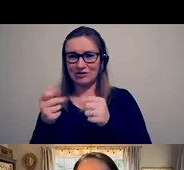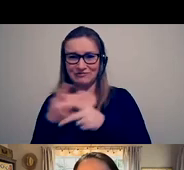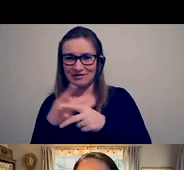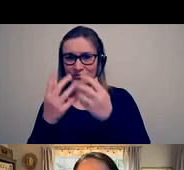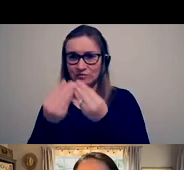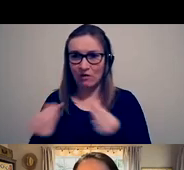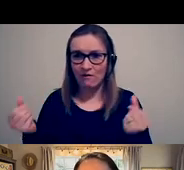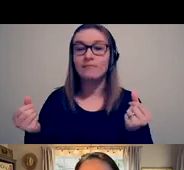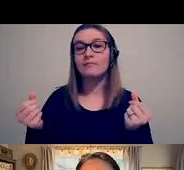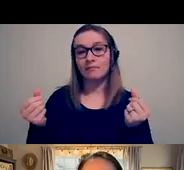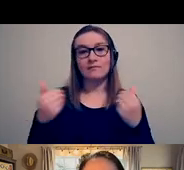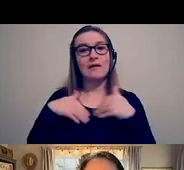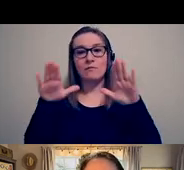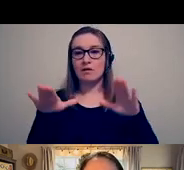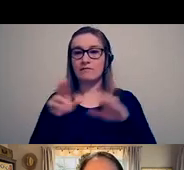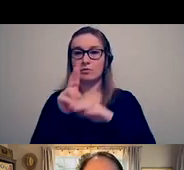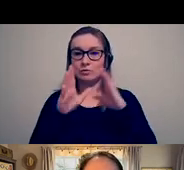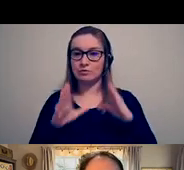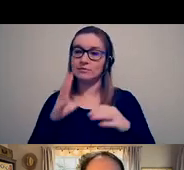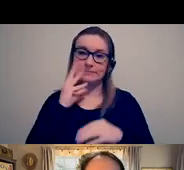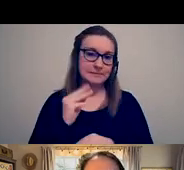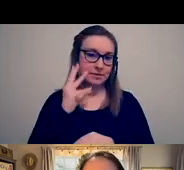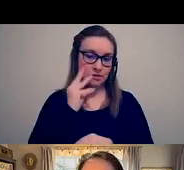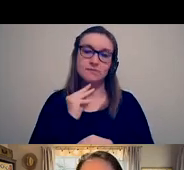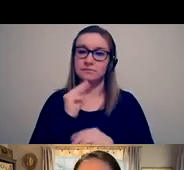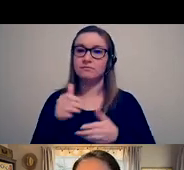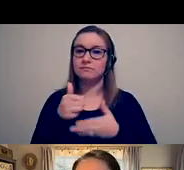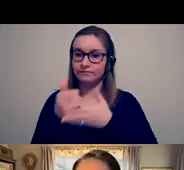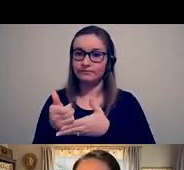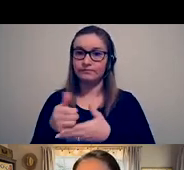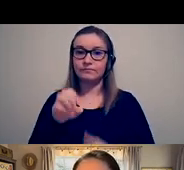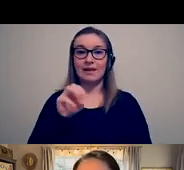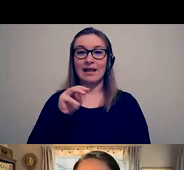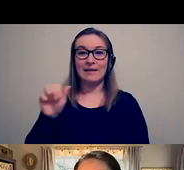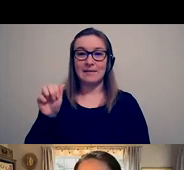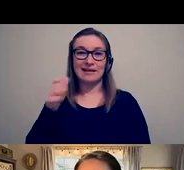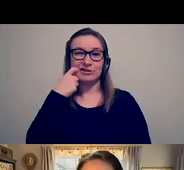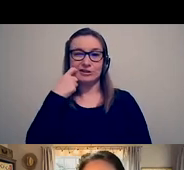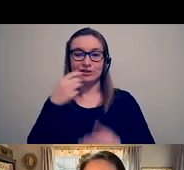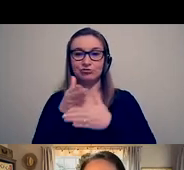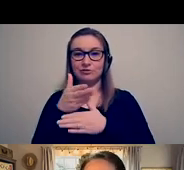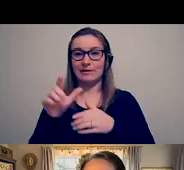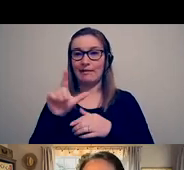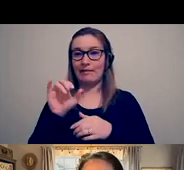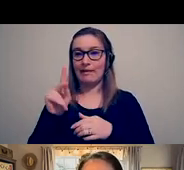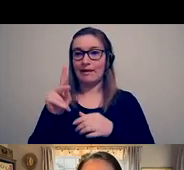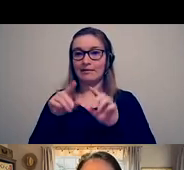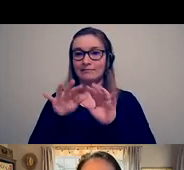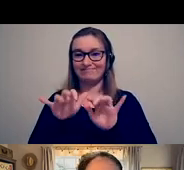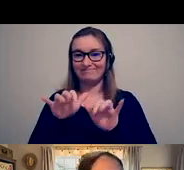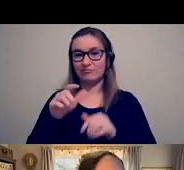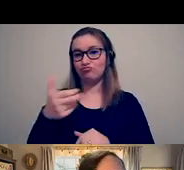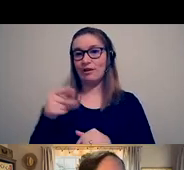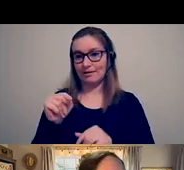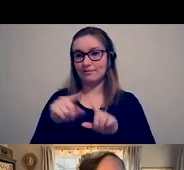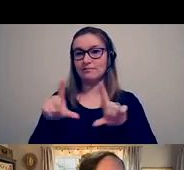great users that are super experienced in there. Emma has just shared a link to it in the chat that might make it easier for anyone who wants to find our Facebook